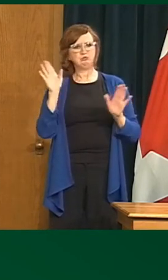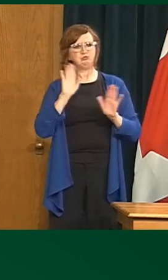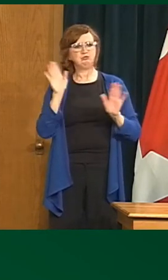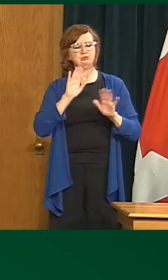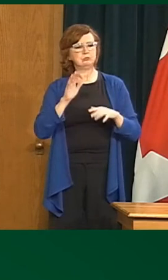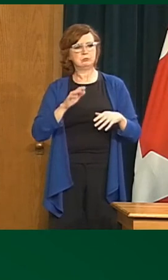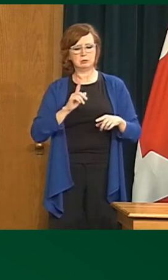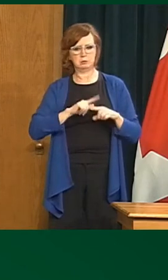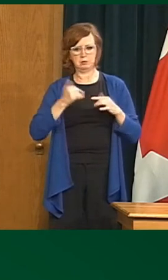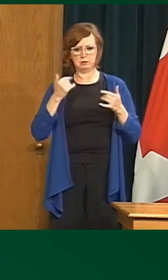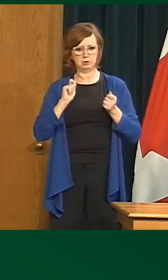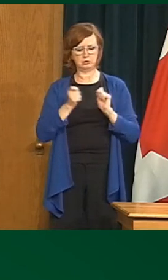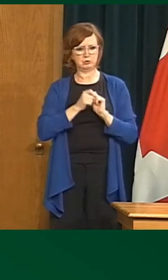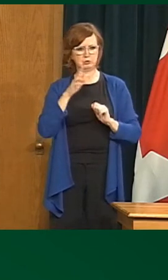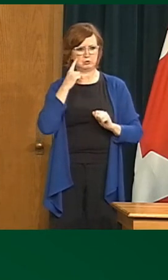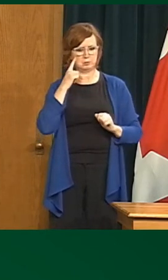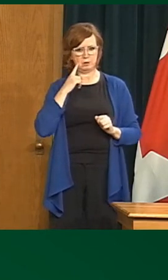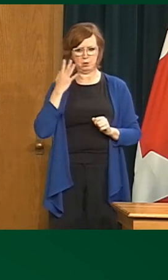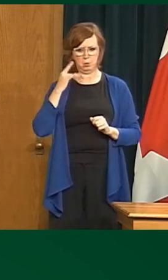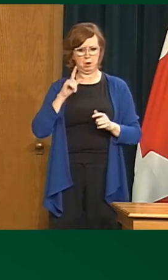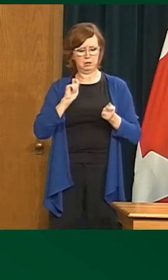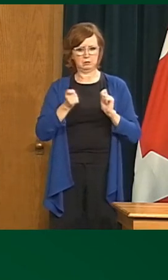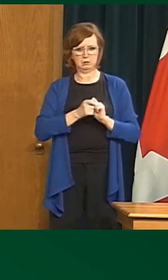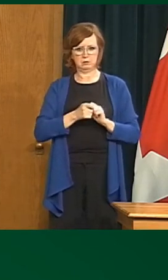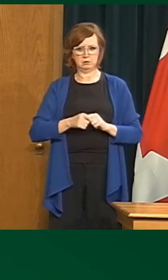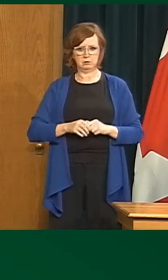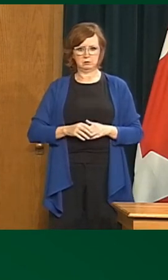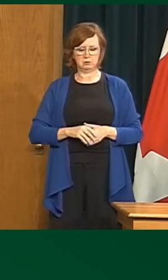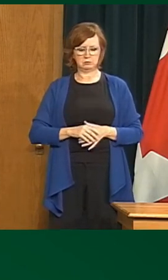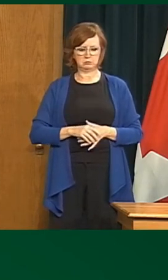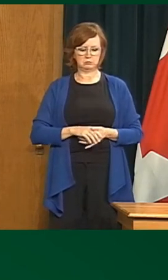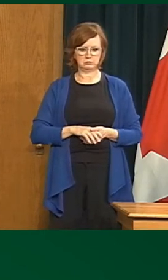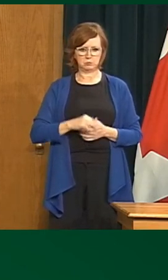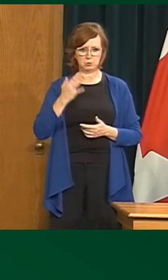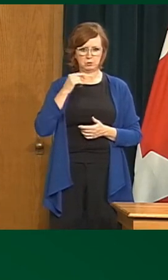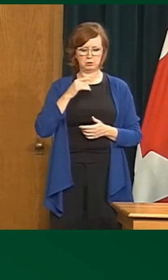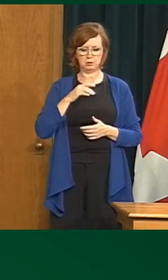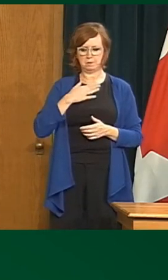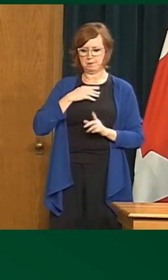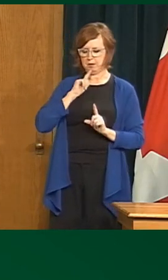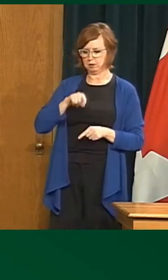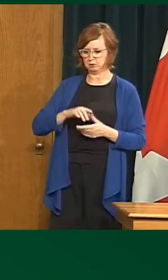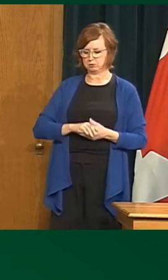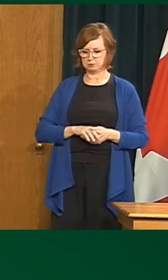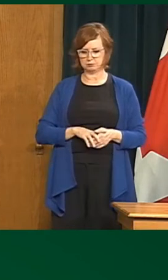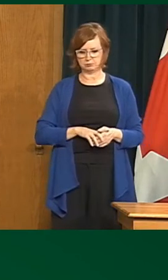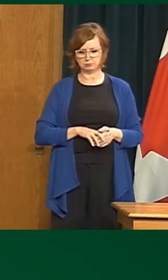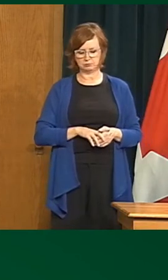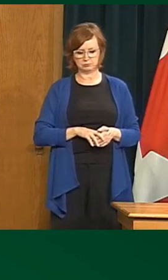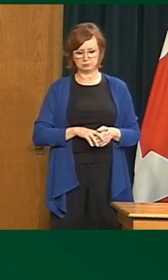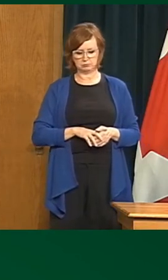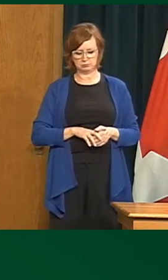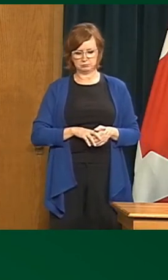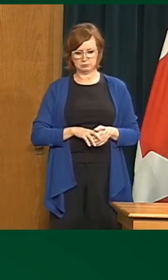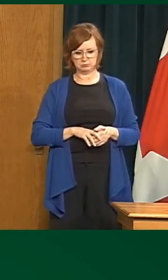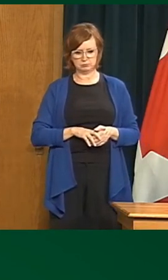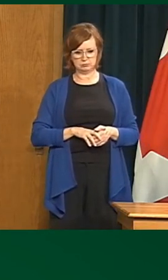like, what changed? I think it's always been our preference to, in some way, shape, or form, have a,